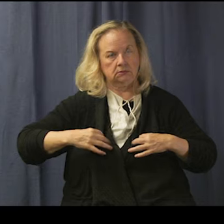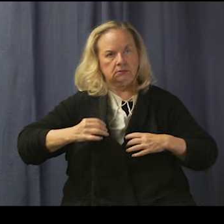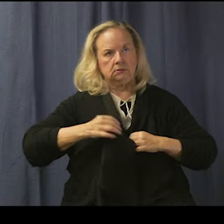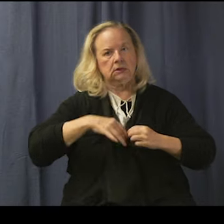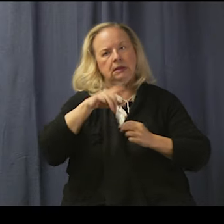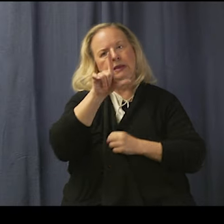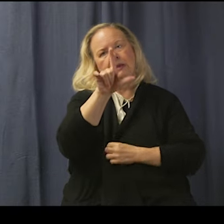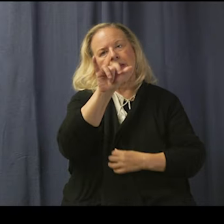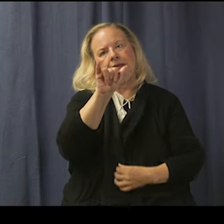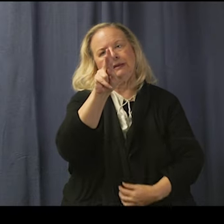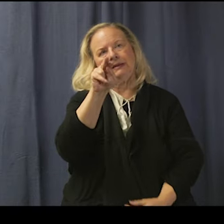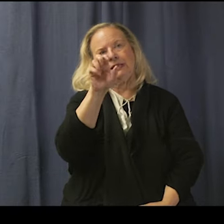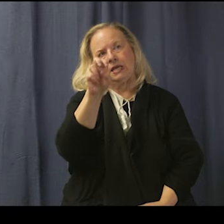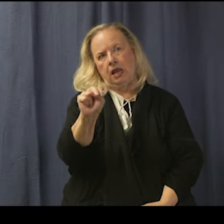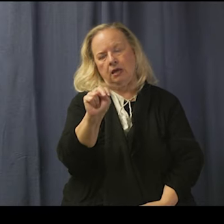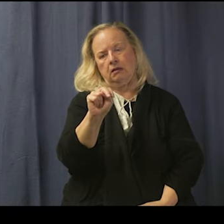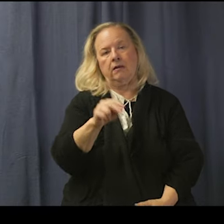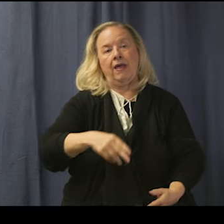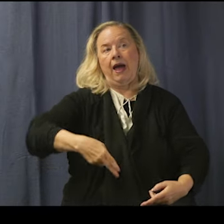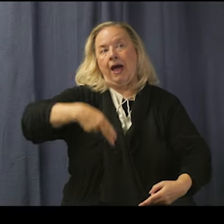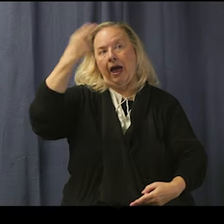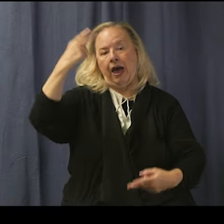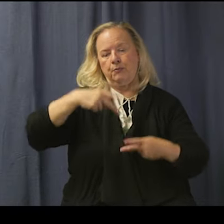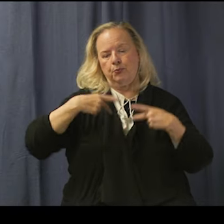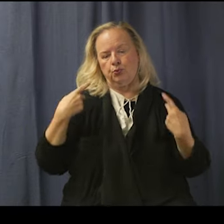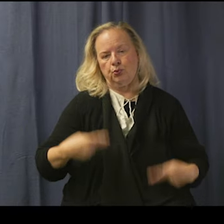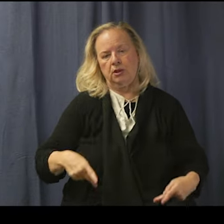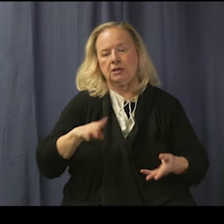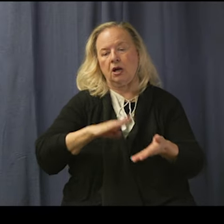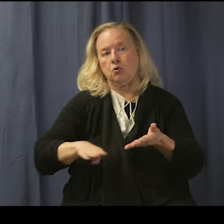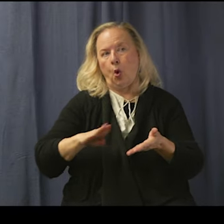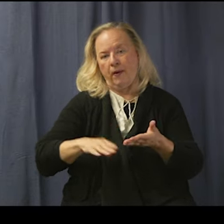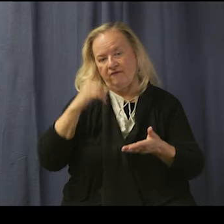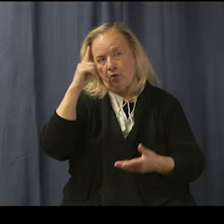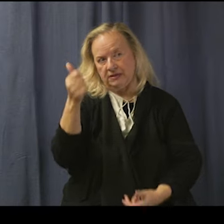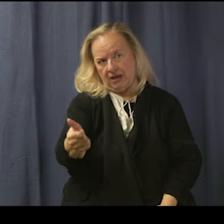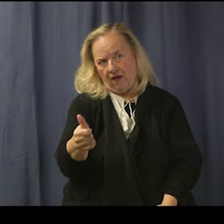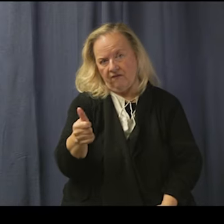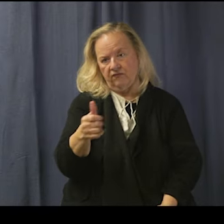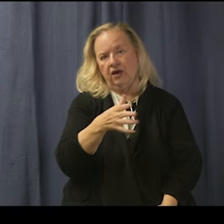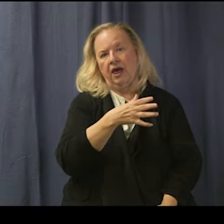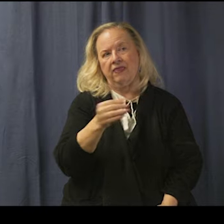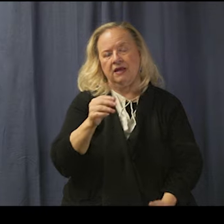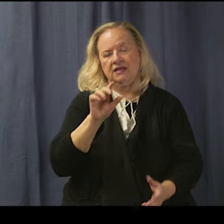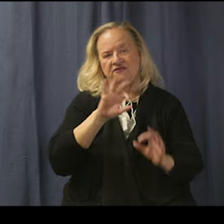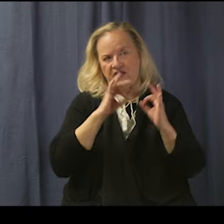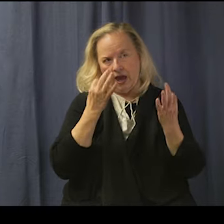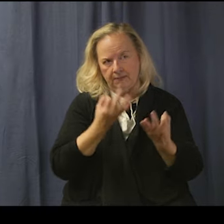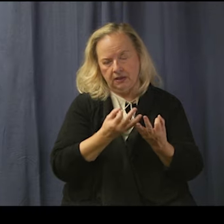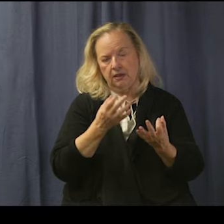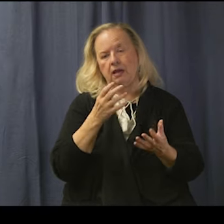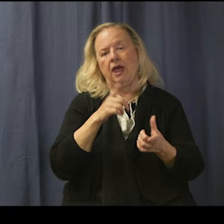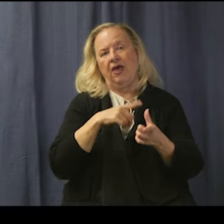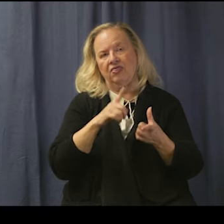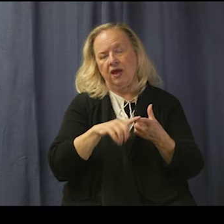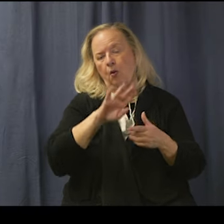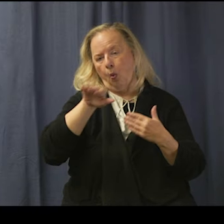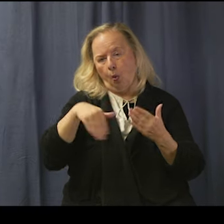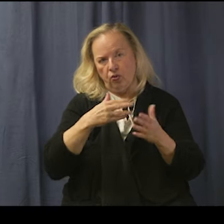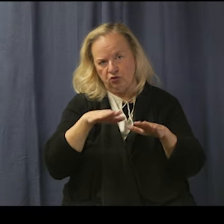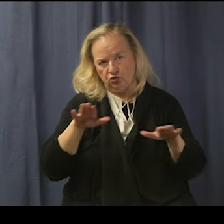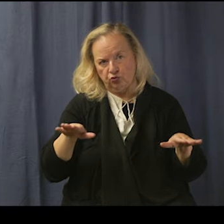in Israel, the high priest had to make atonement for himself first, then his family, and then for all